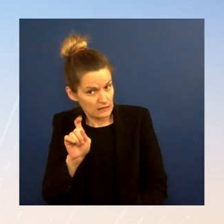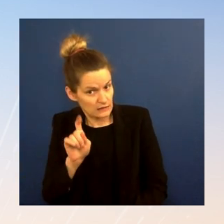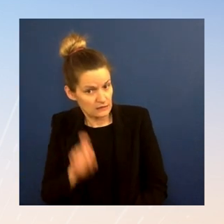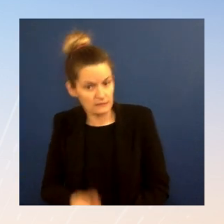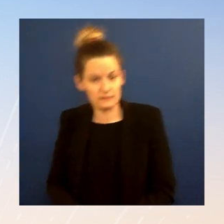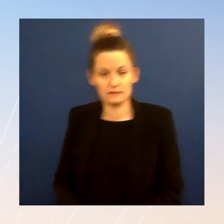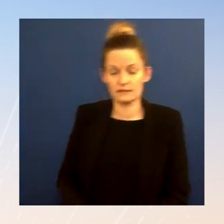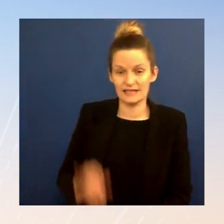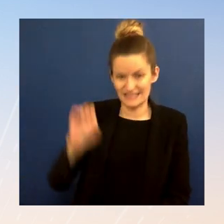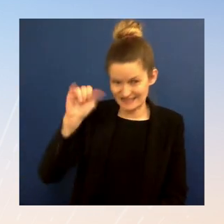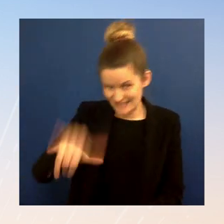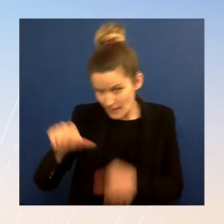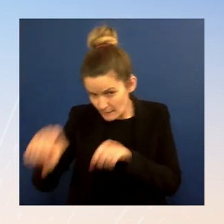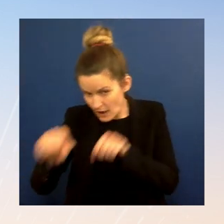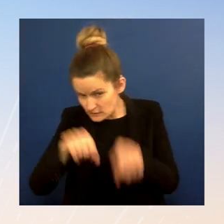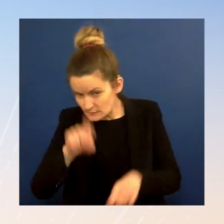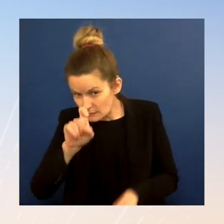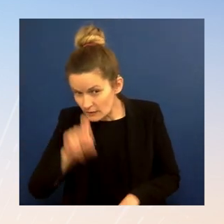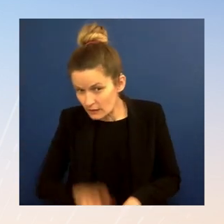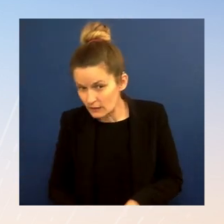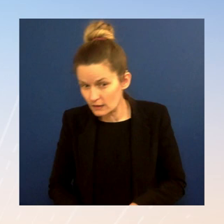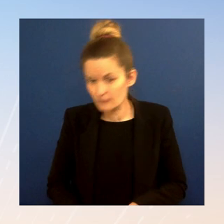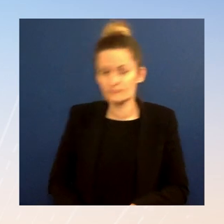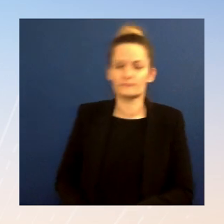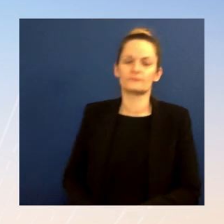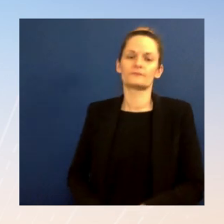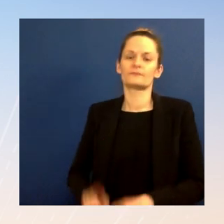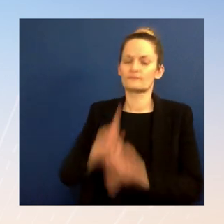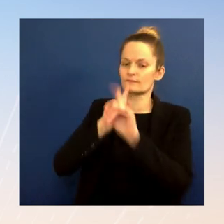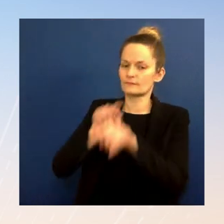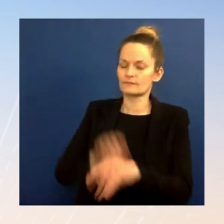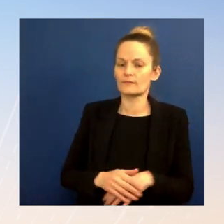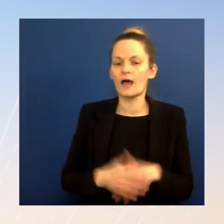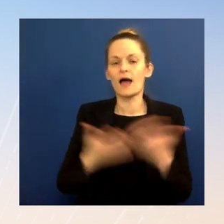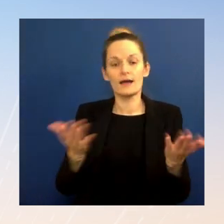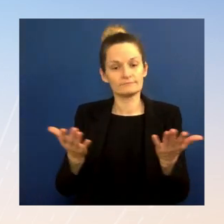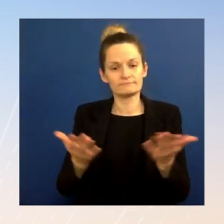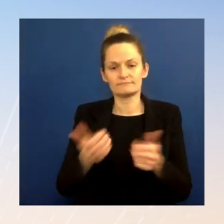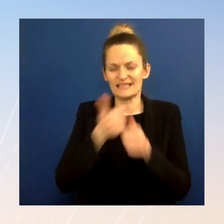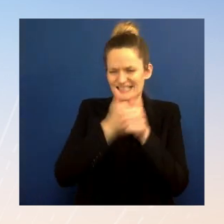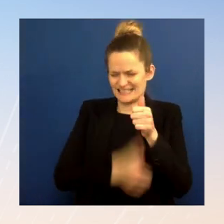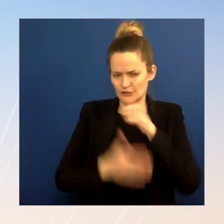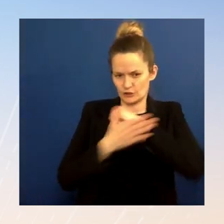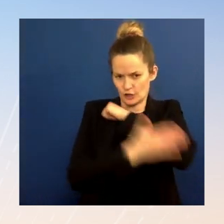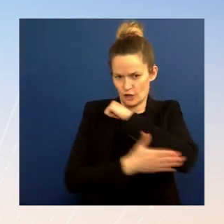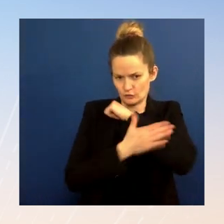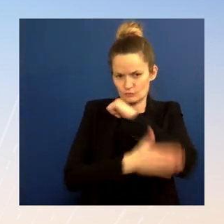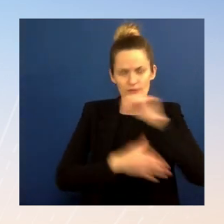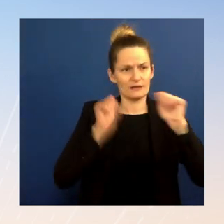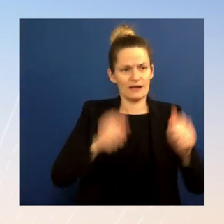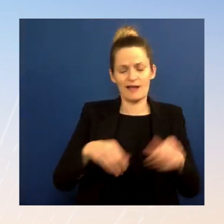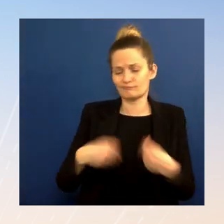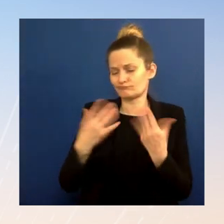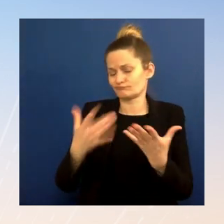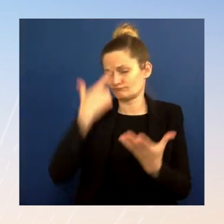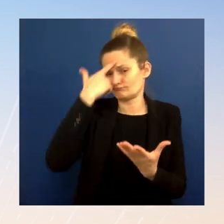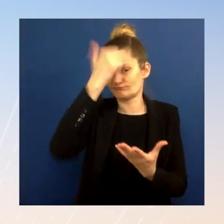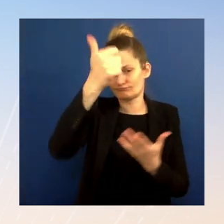any foreign country, as a sovereign country, to decide what equipment they want to provide. What we are mindful of is ensuring that we are